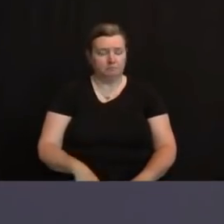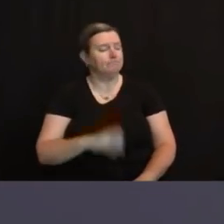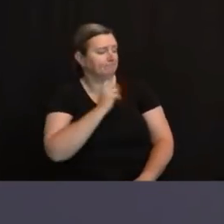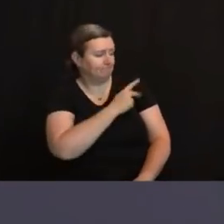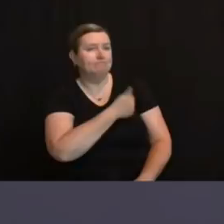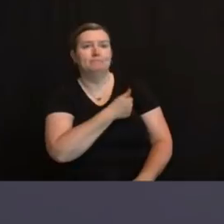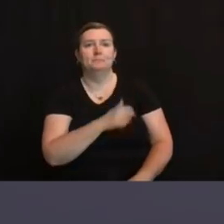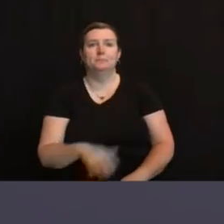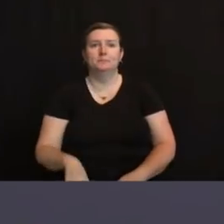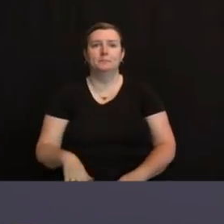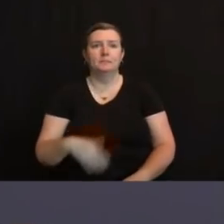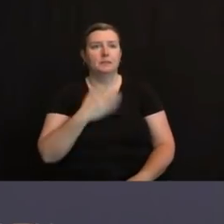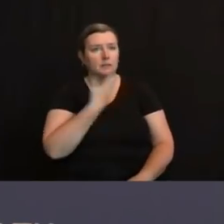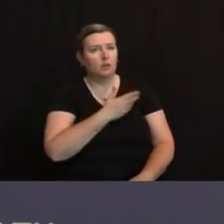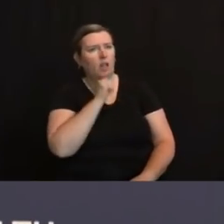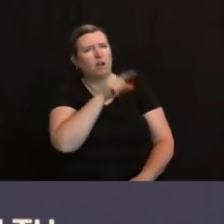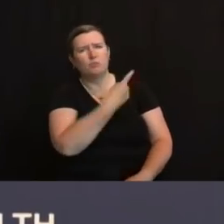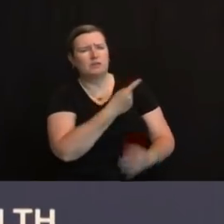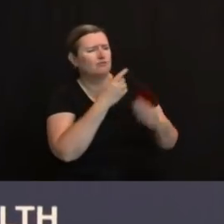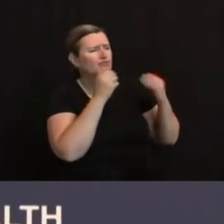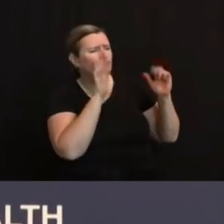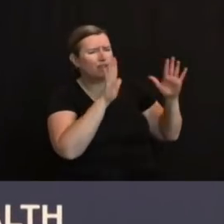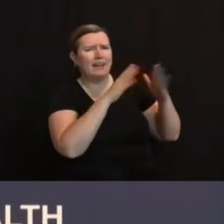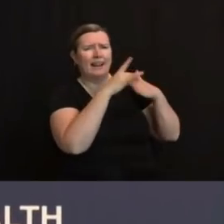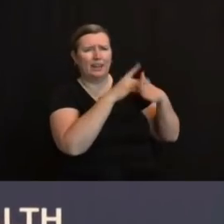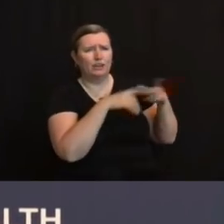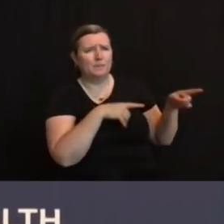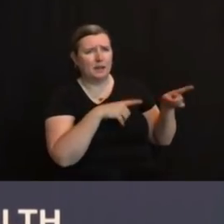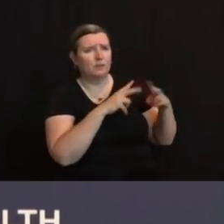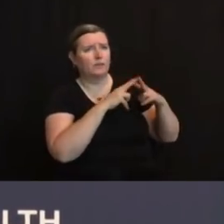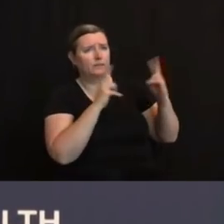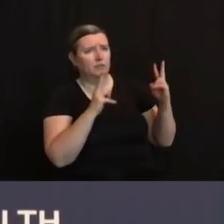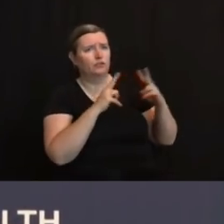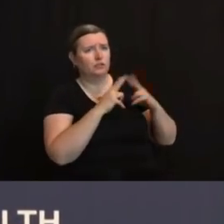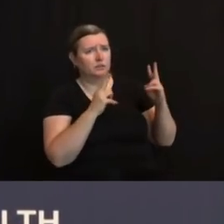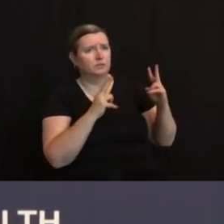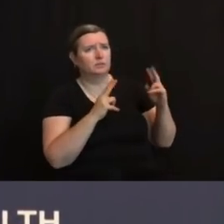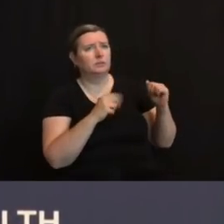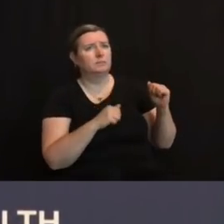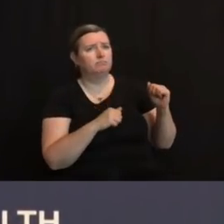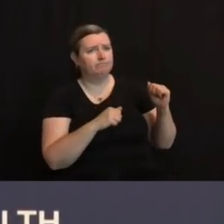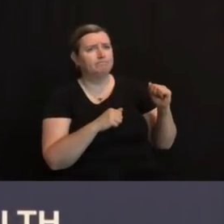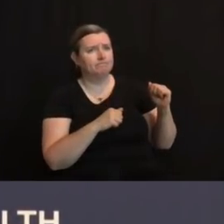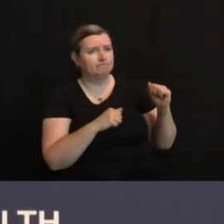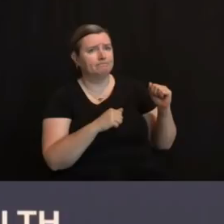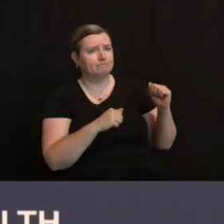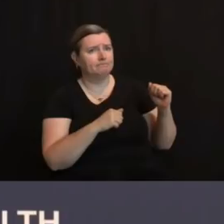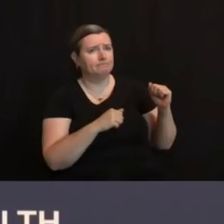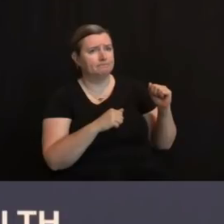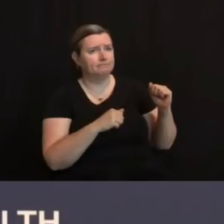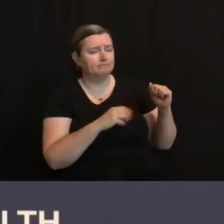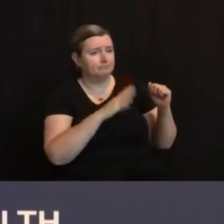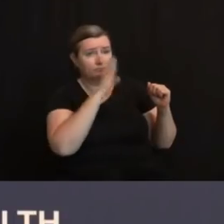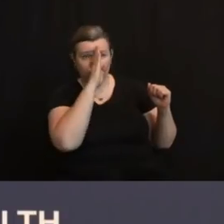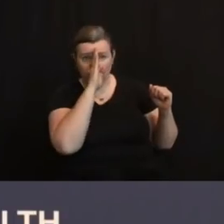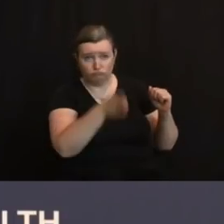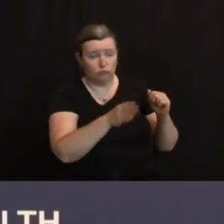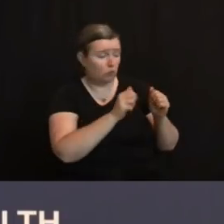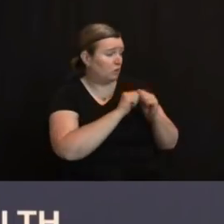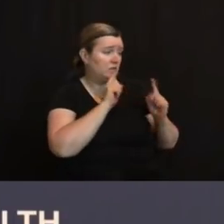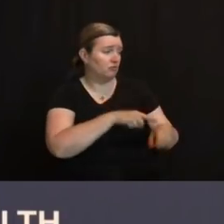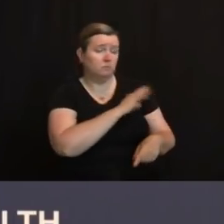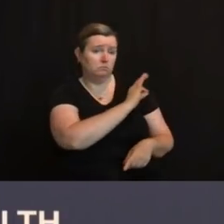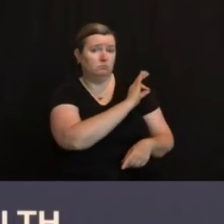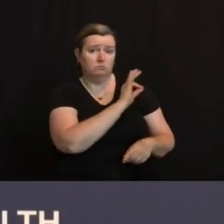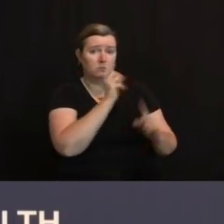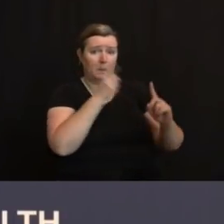being not just a great leader, but brutally unequivocal in that. And I signed me